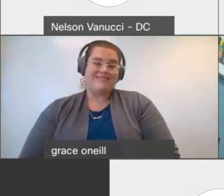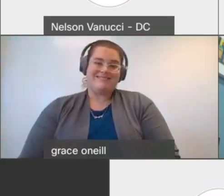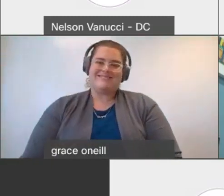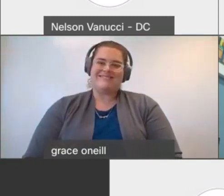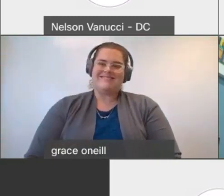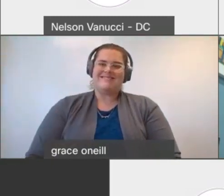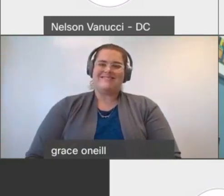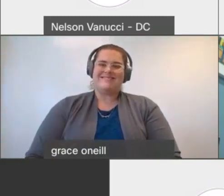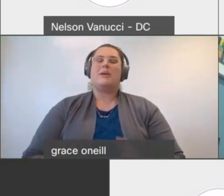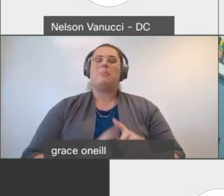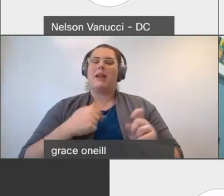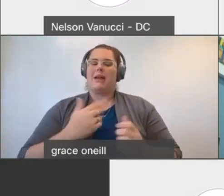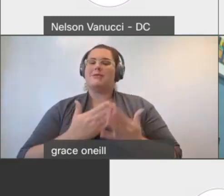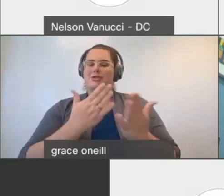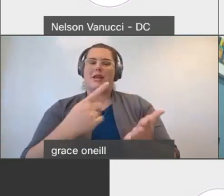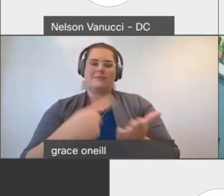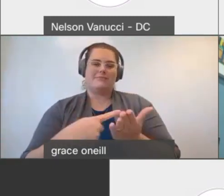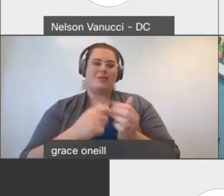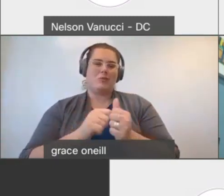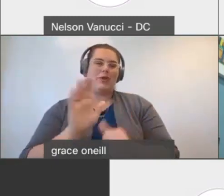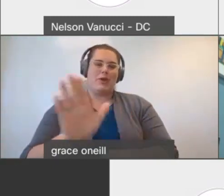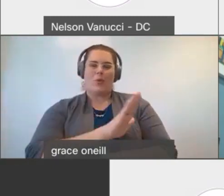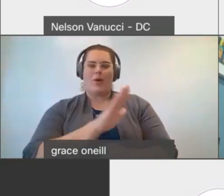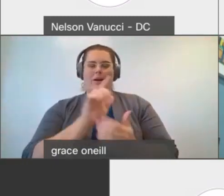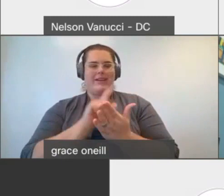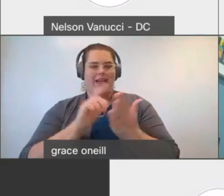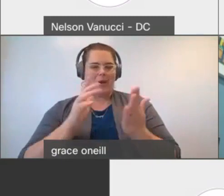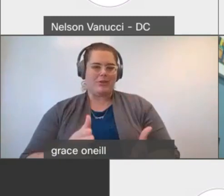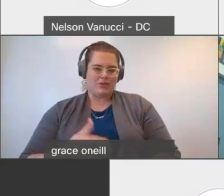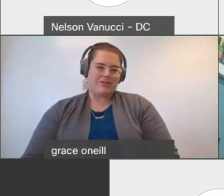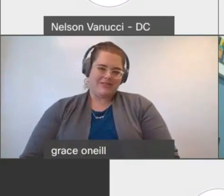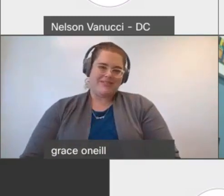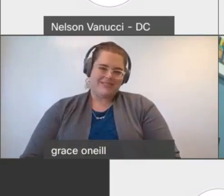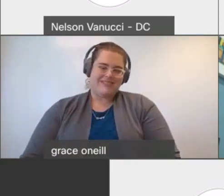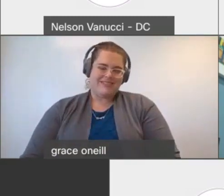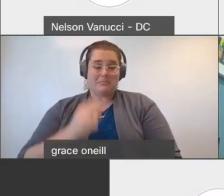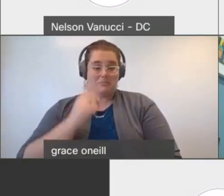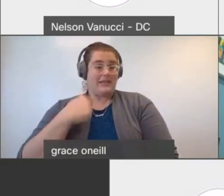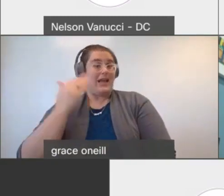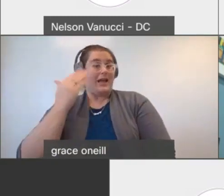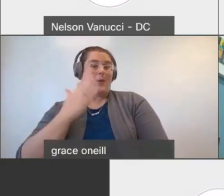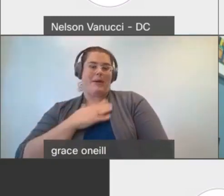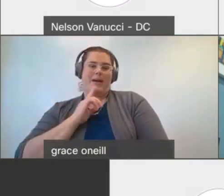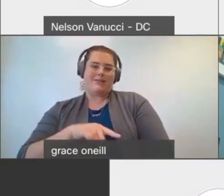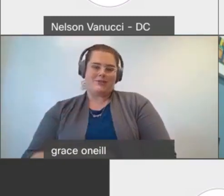But I would suggest you speak with your own counsel about that, because I do know what my answer would be.